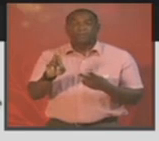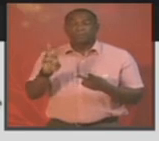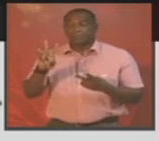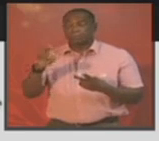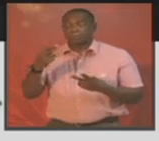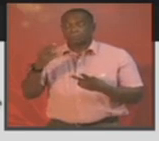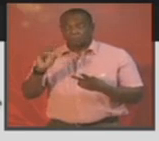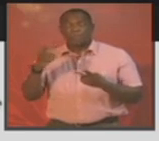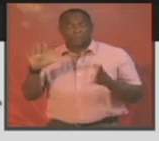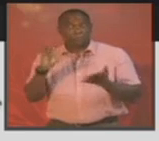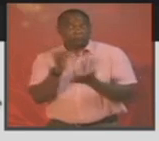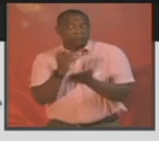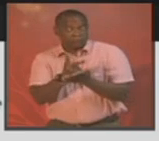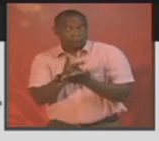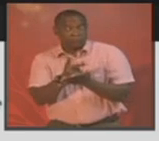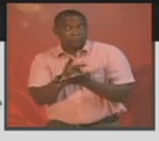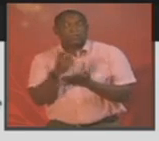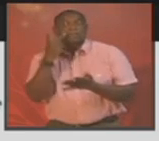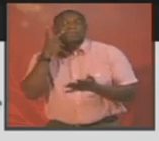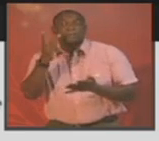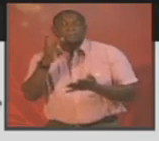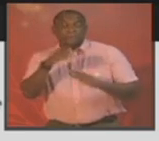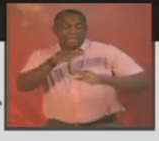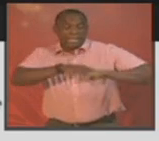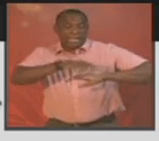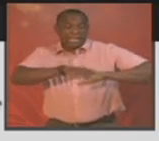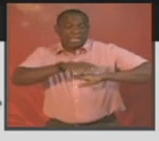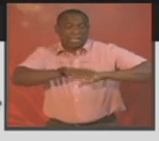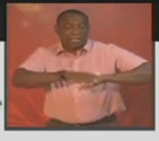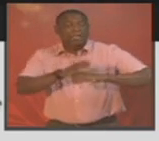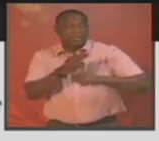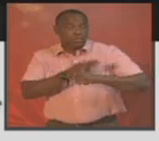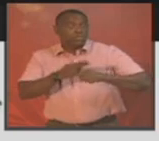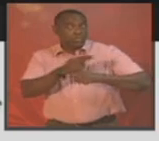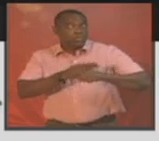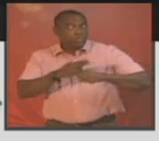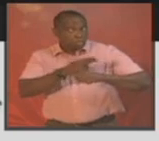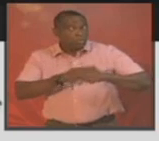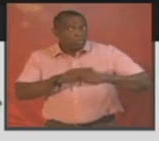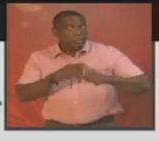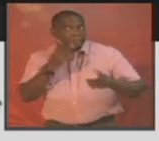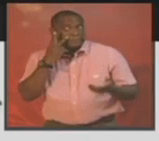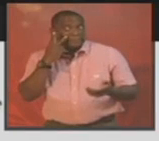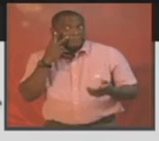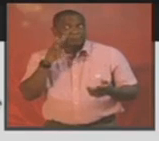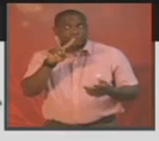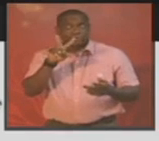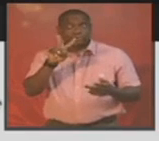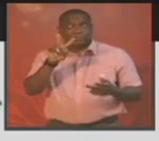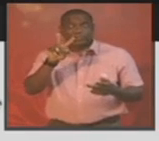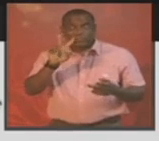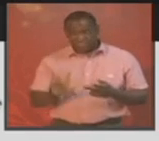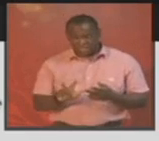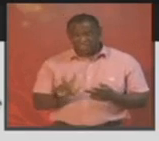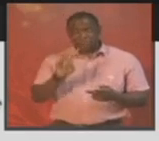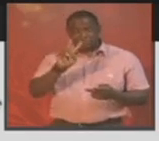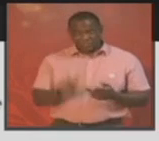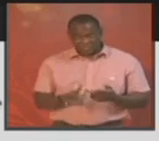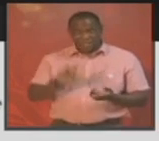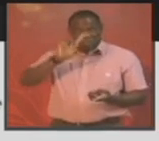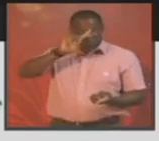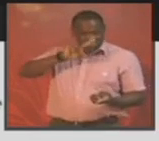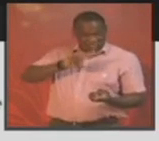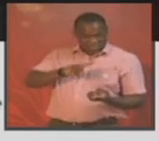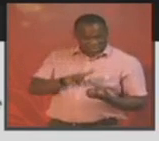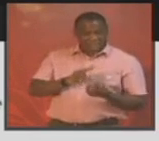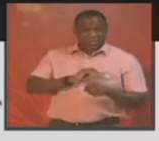by the United Kingdom. And thus far, they have seen a 2/3 decrease in COVID-19 transmissions